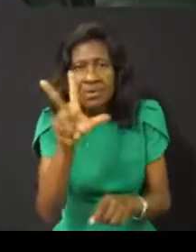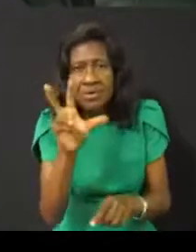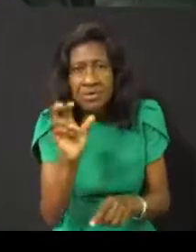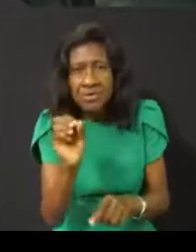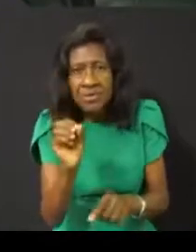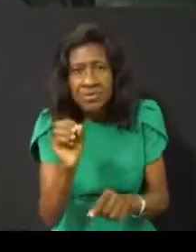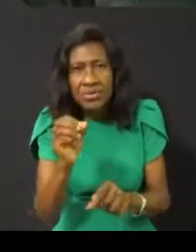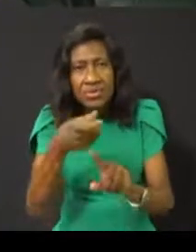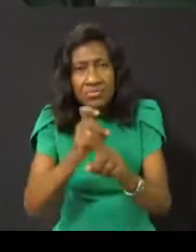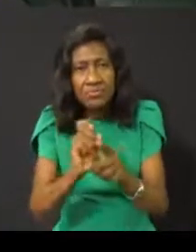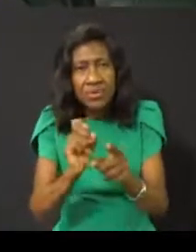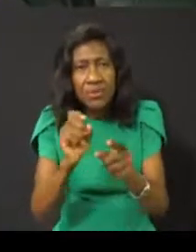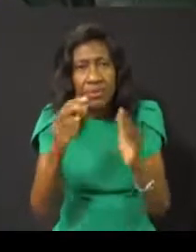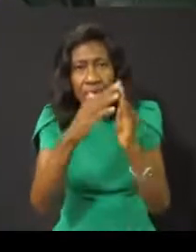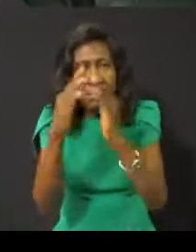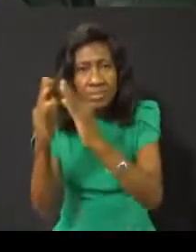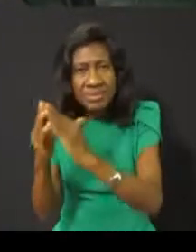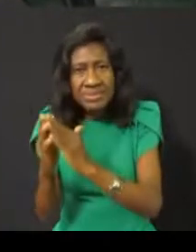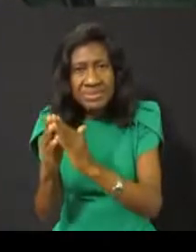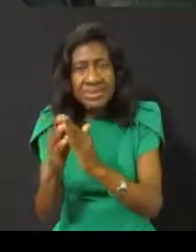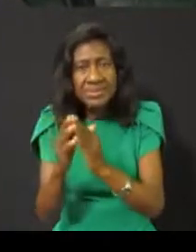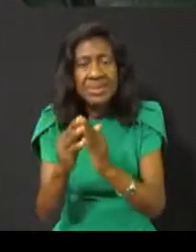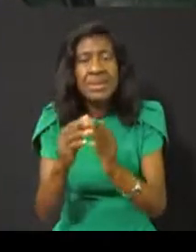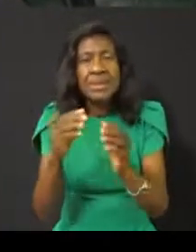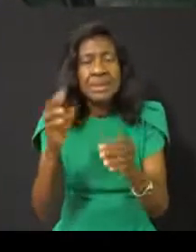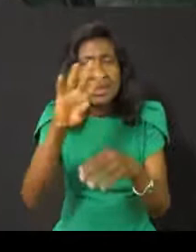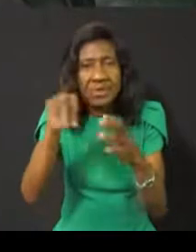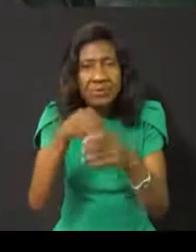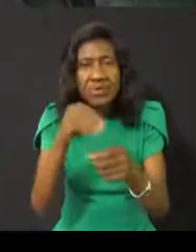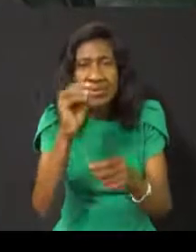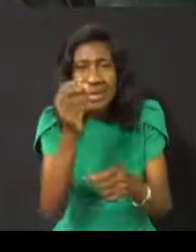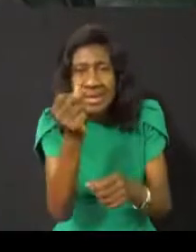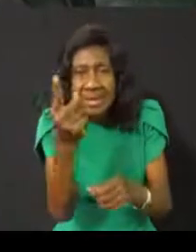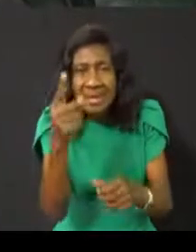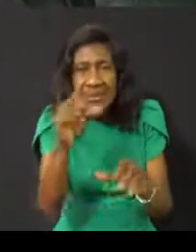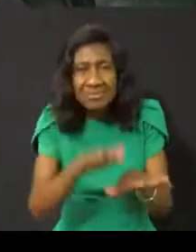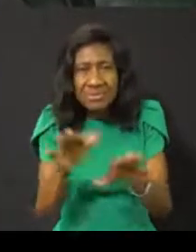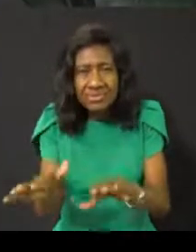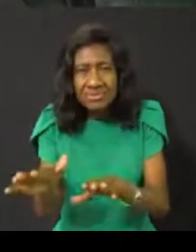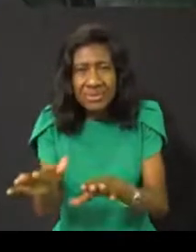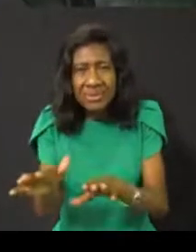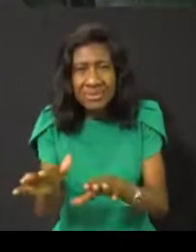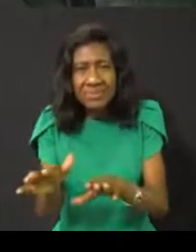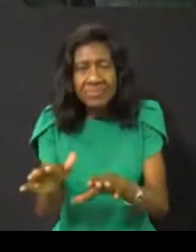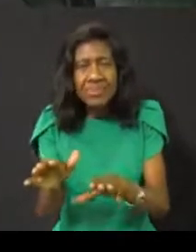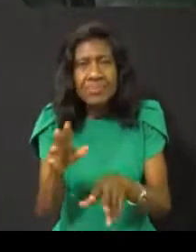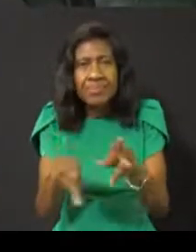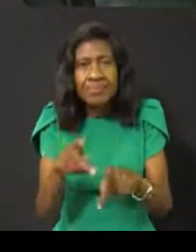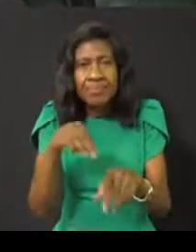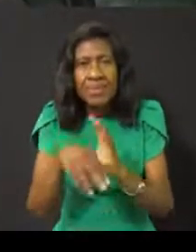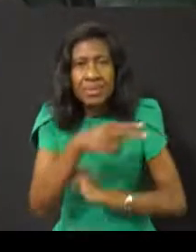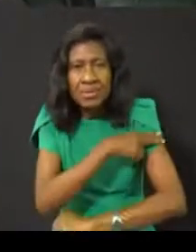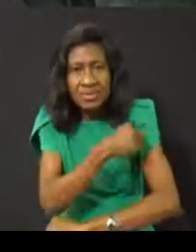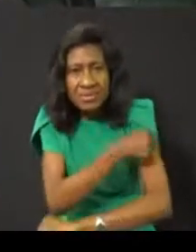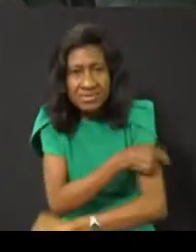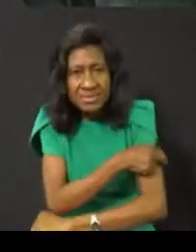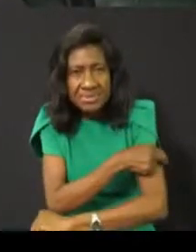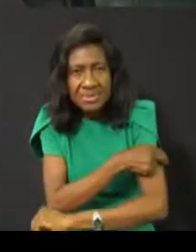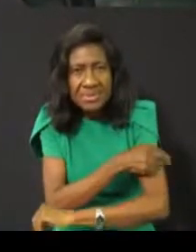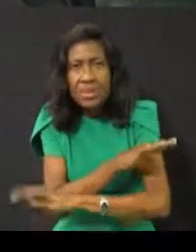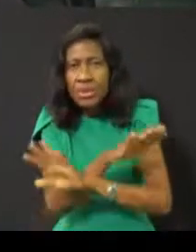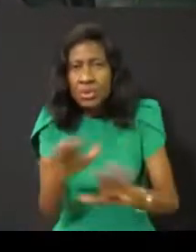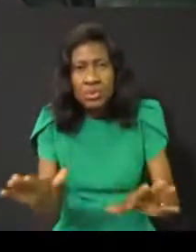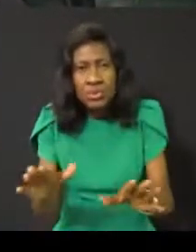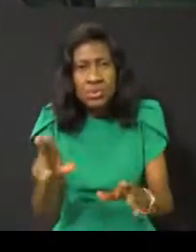from the community, which include 11 children. Both of the admissions to hospital remain in a stable condition, and neither of them